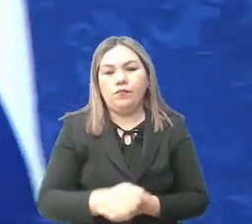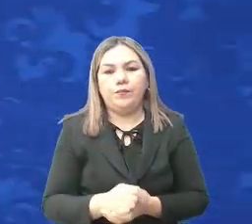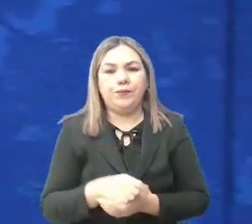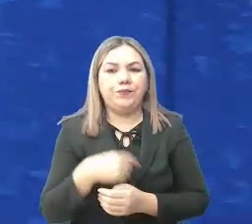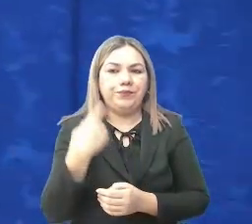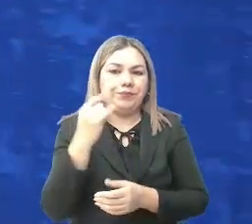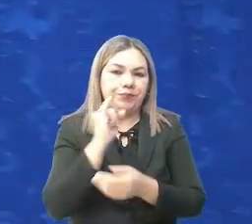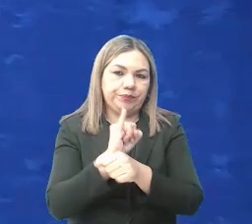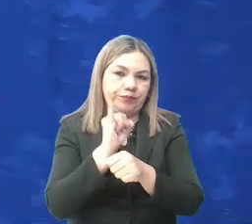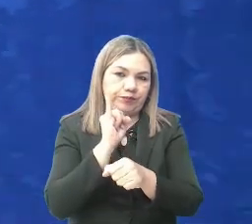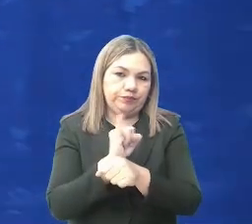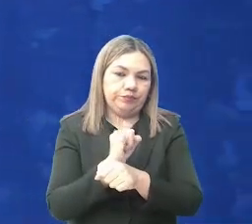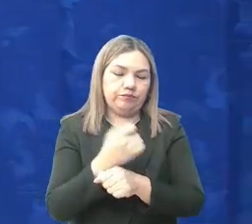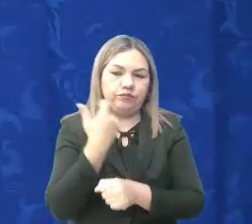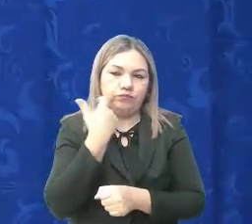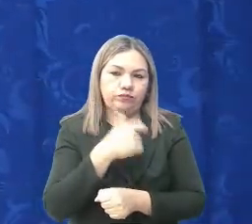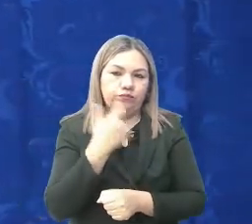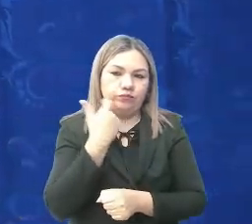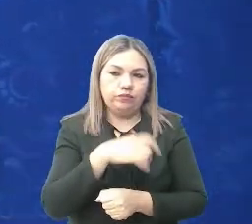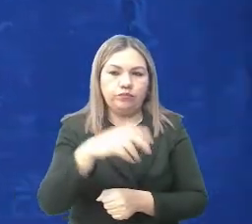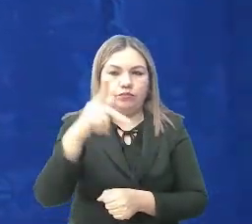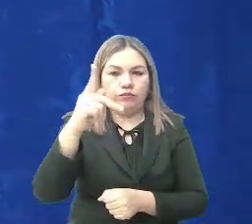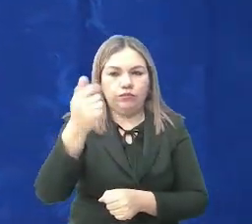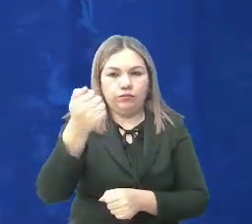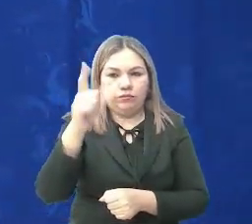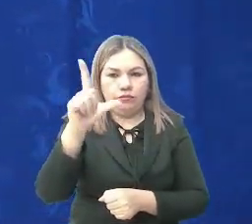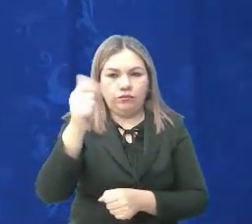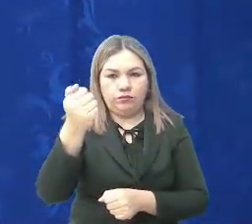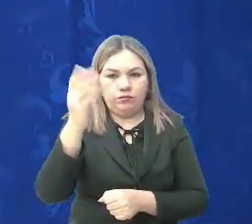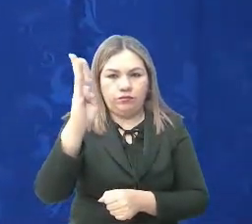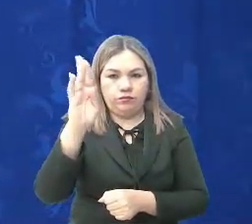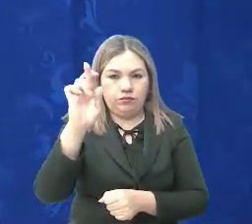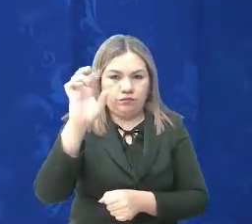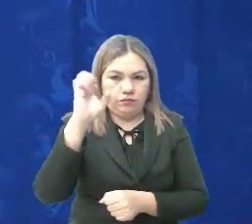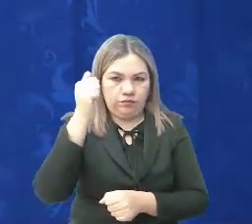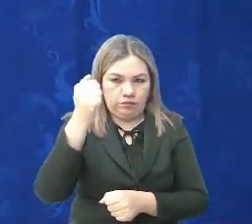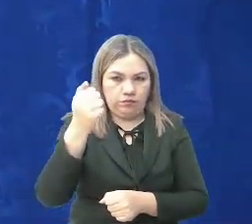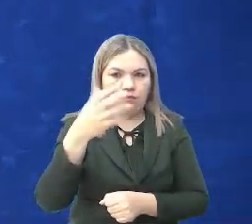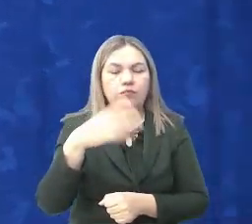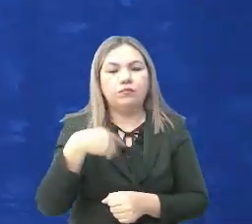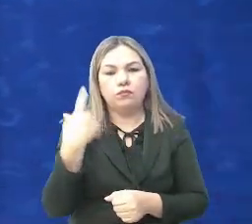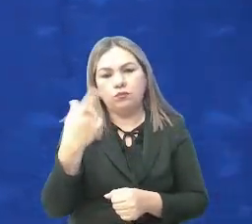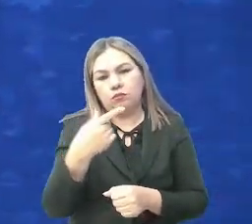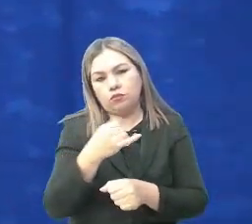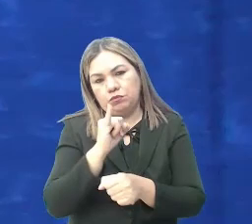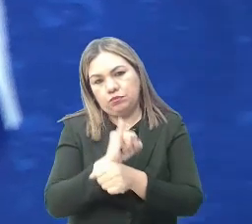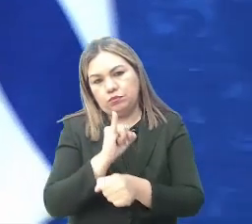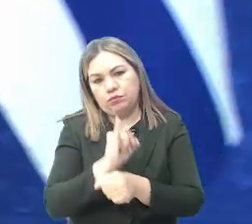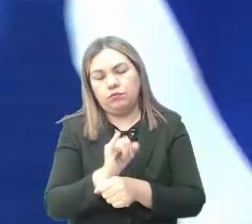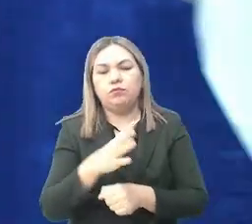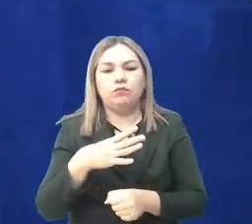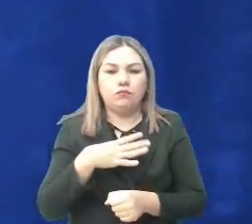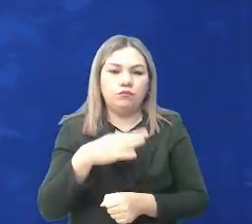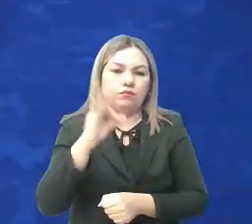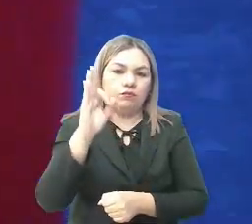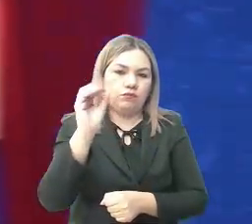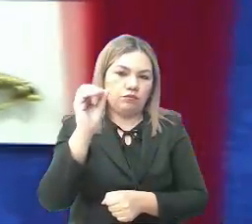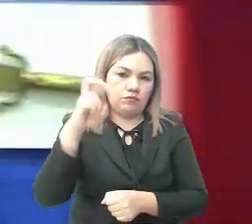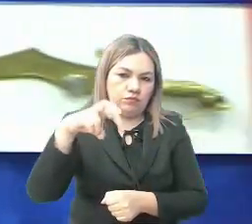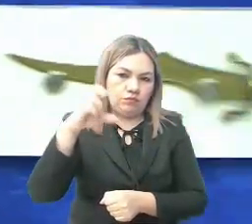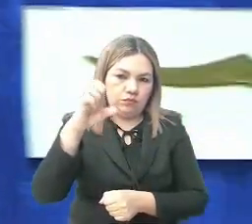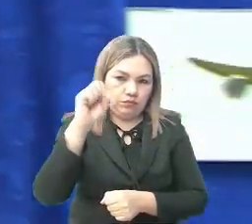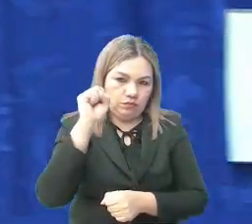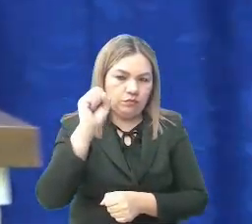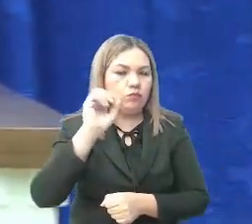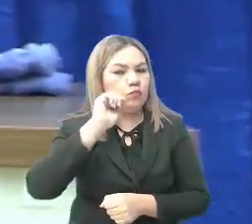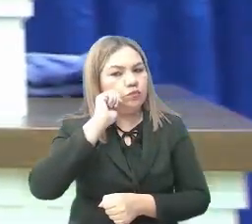Nowadays, something that the church doesn't have is a word. You go to a church, there are gifts. You go to a church, there's